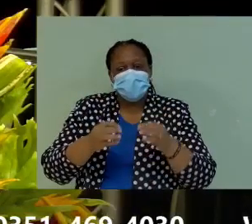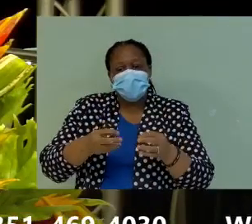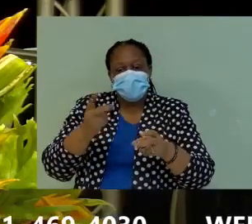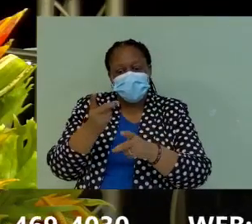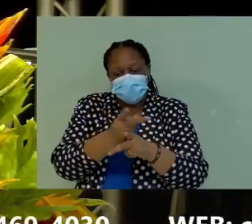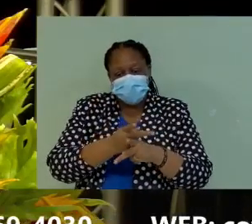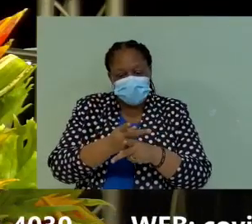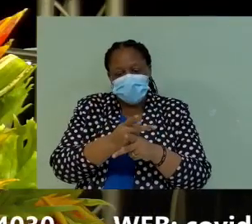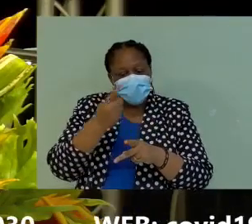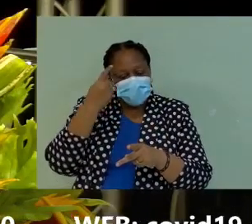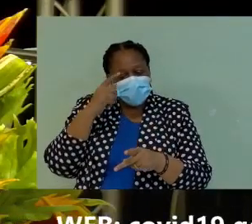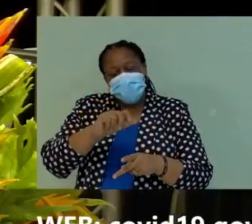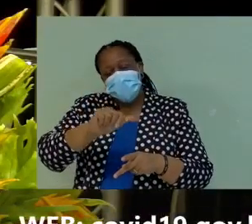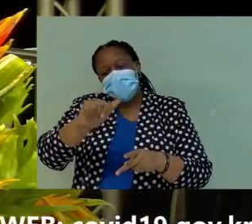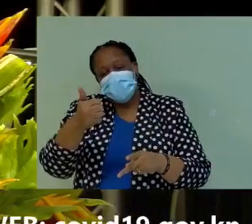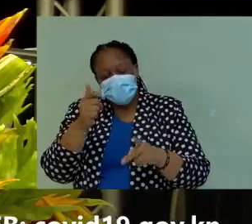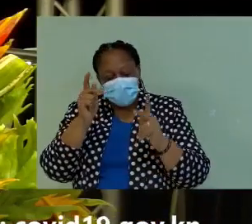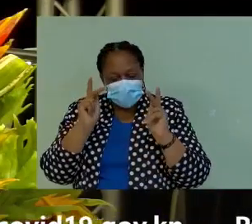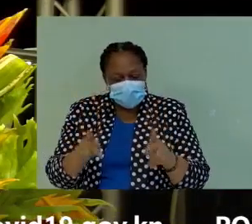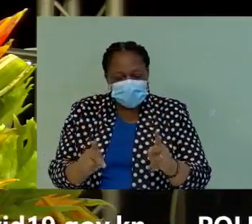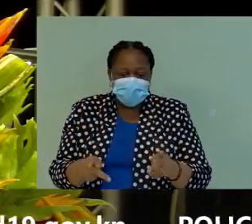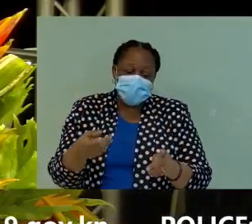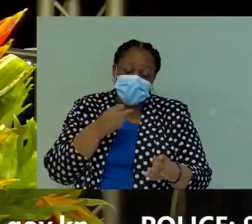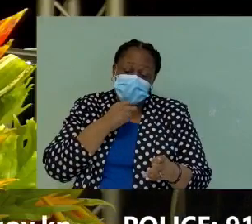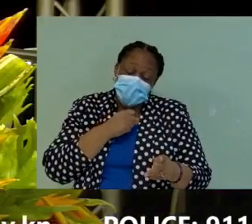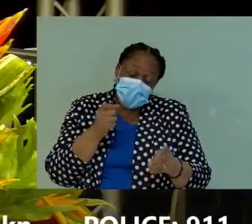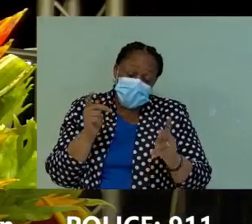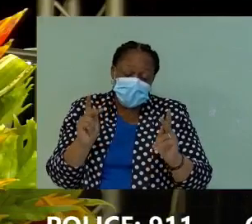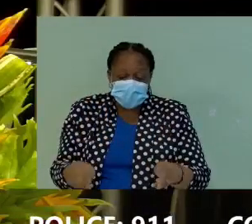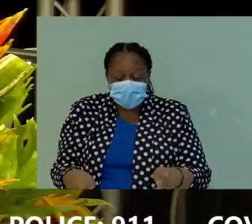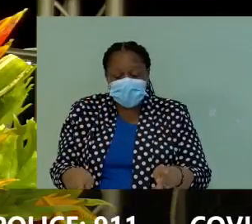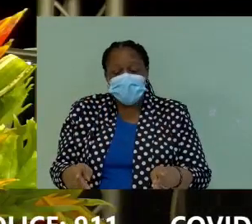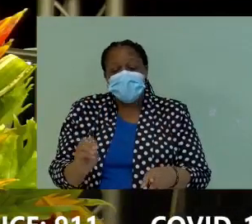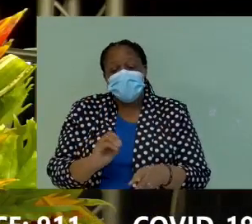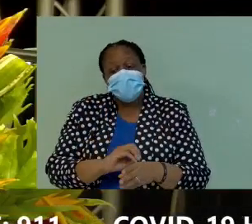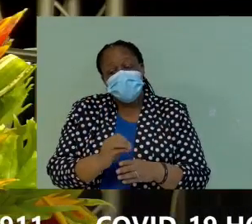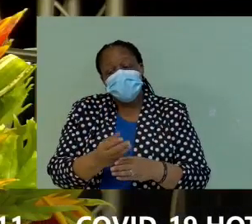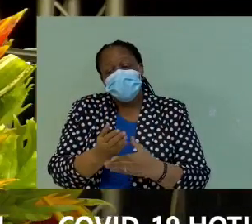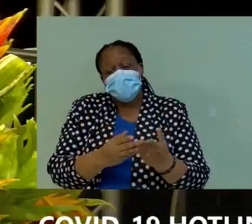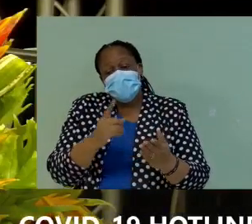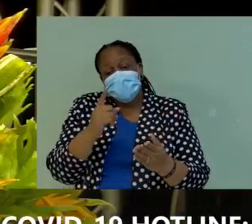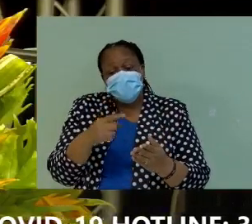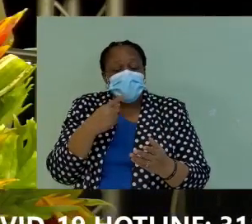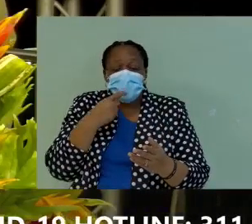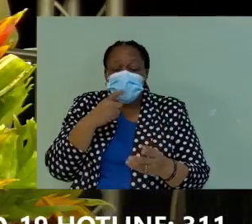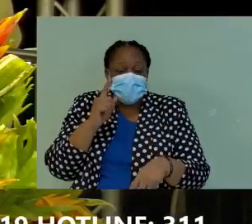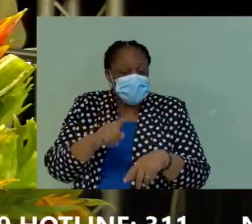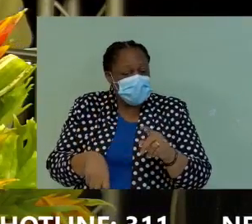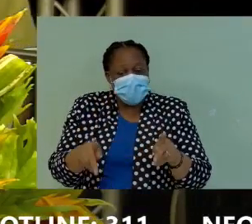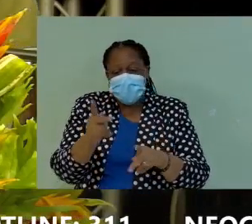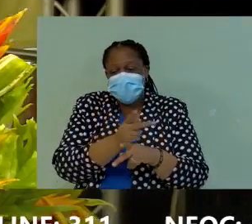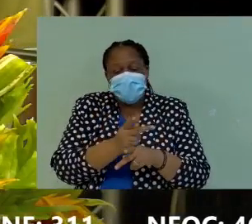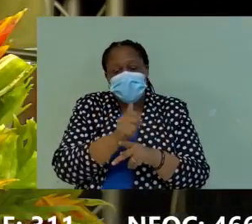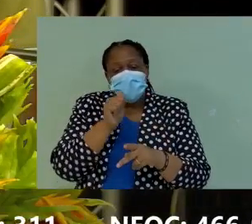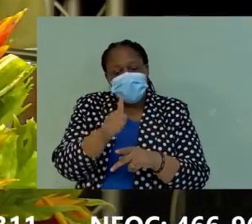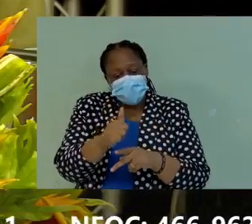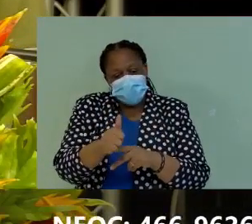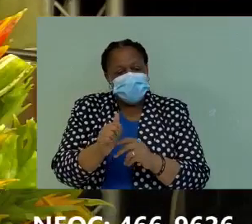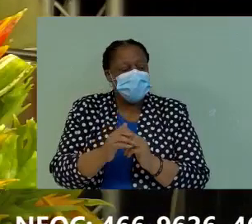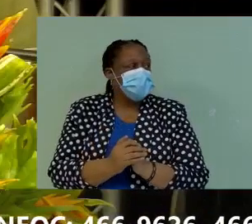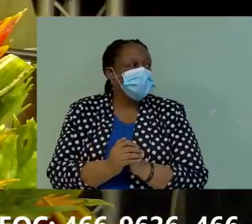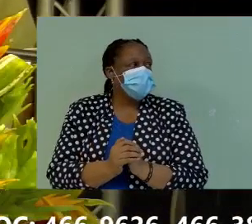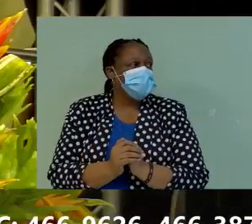to provide care for elderly or persons who cannot care for themselves,